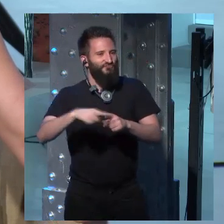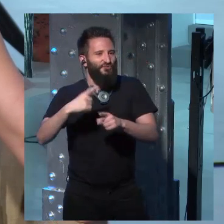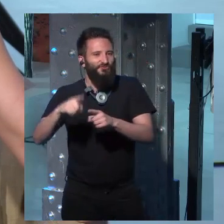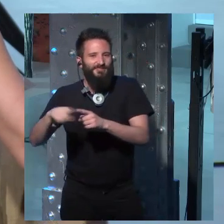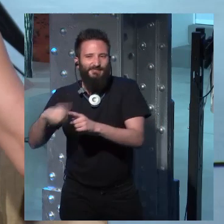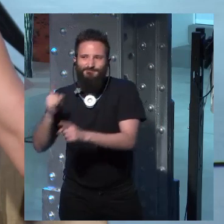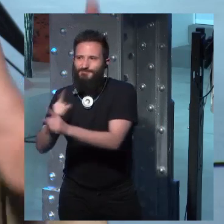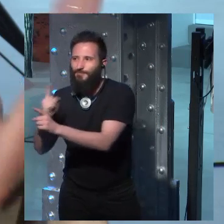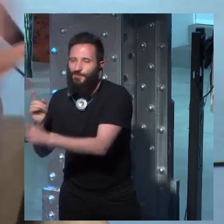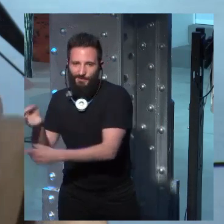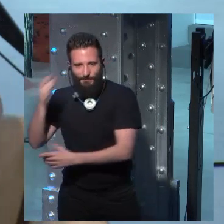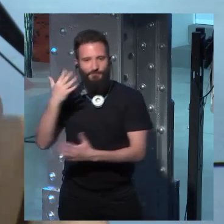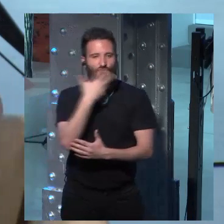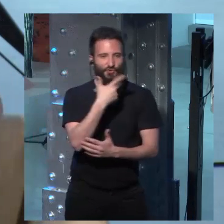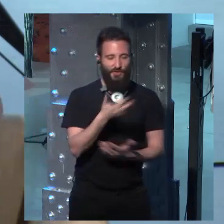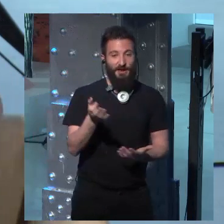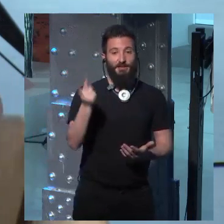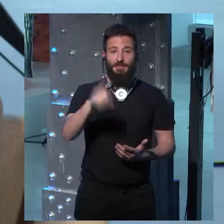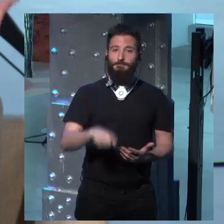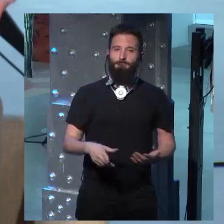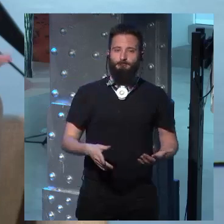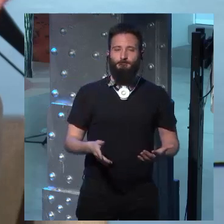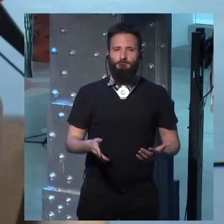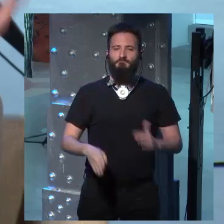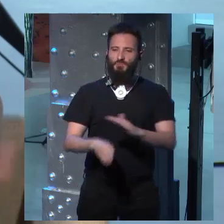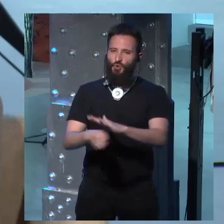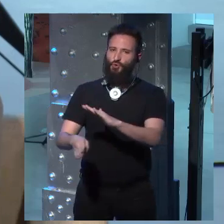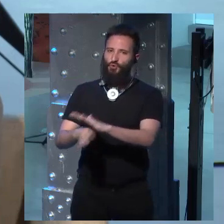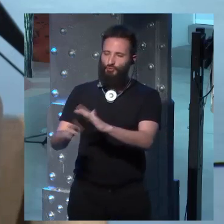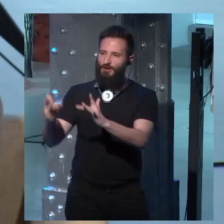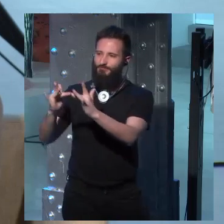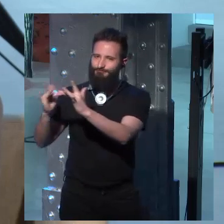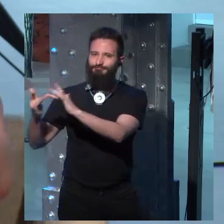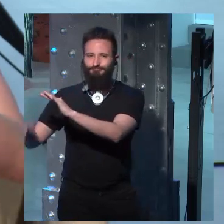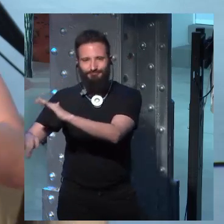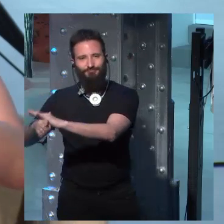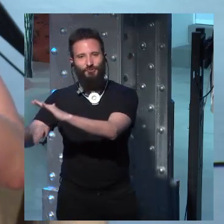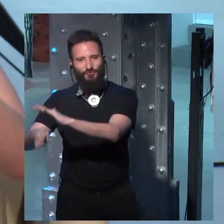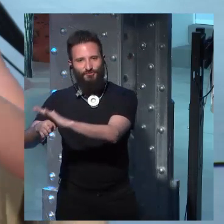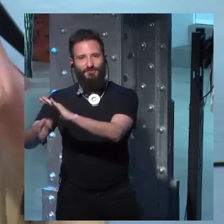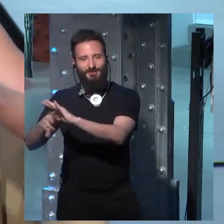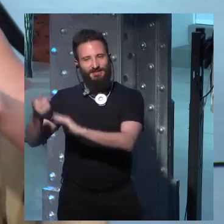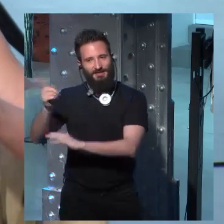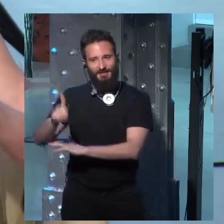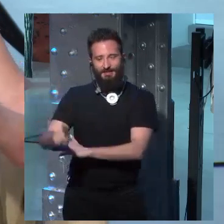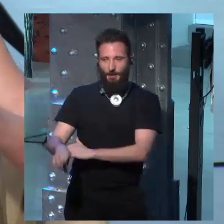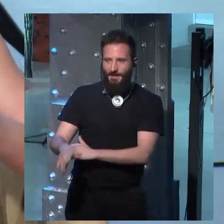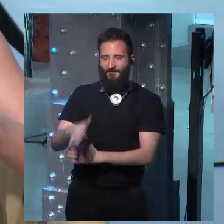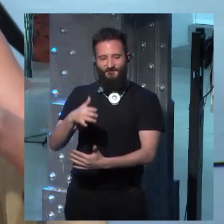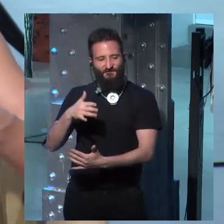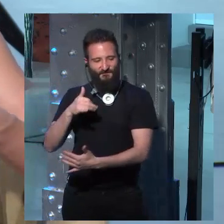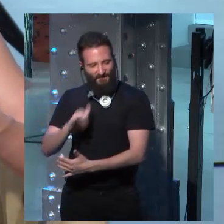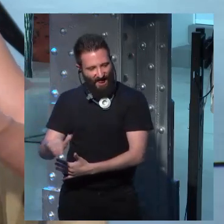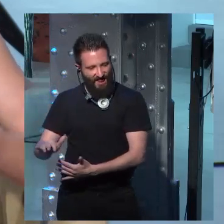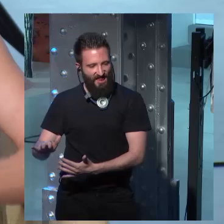and still be able to exit a scene because I believe you will still be there tomorrow, is what I think makes people think the relationship is real.